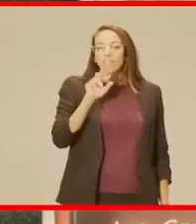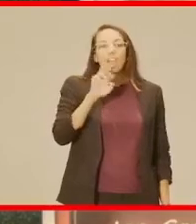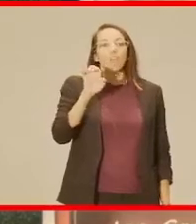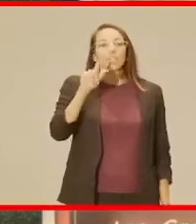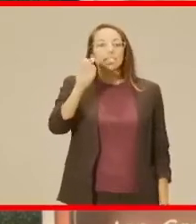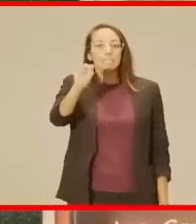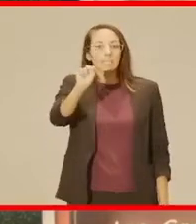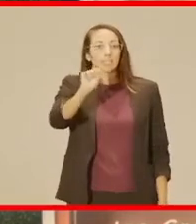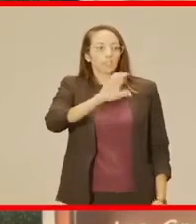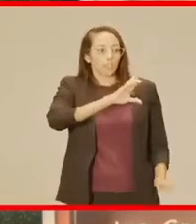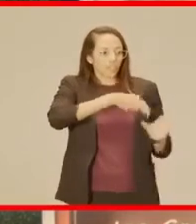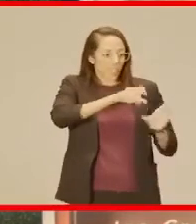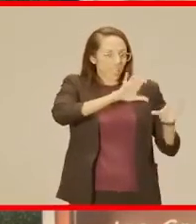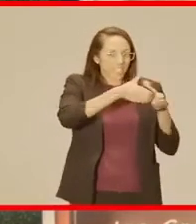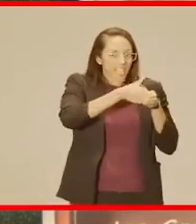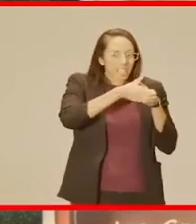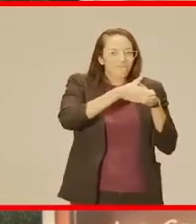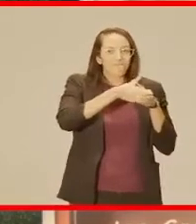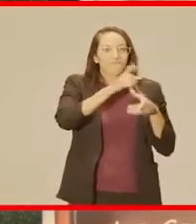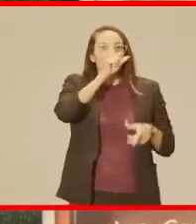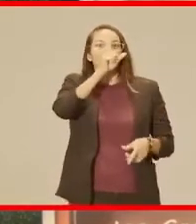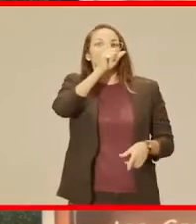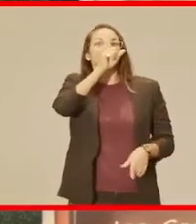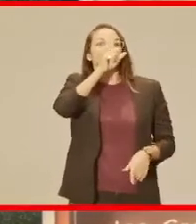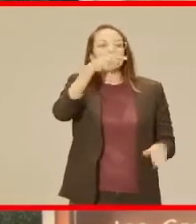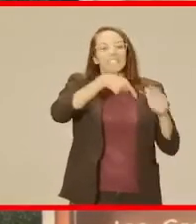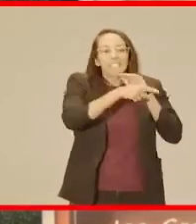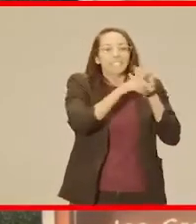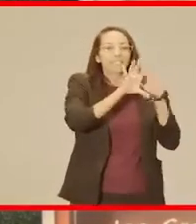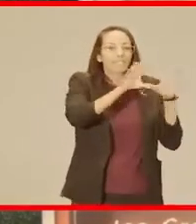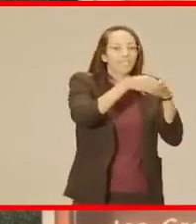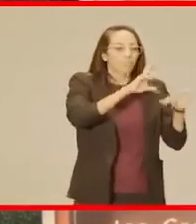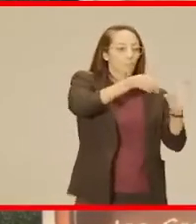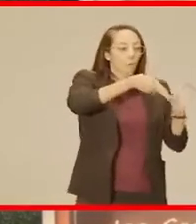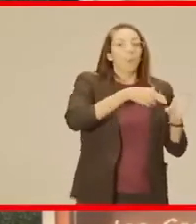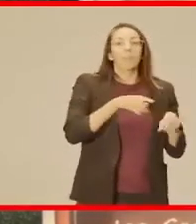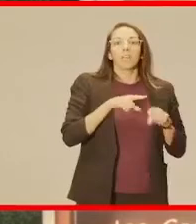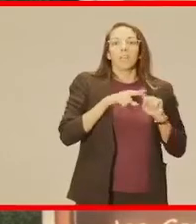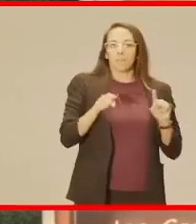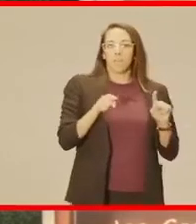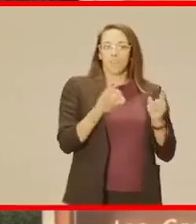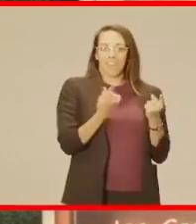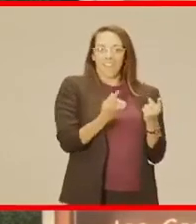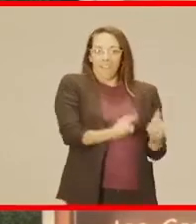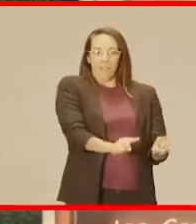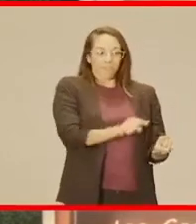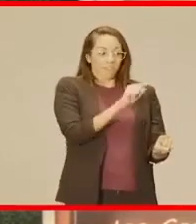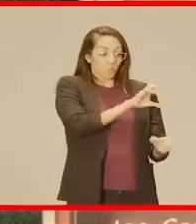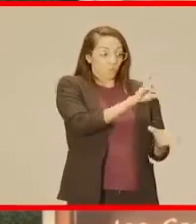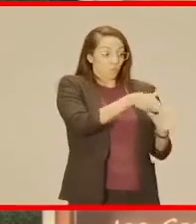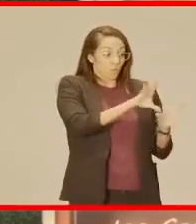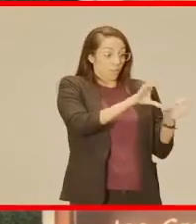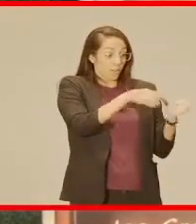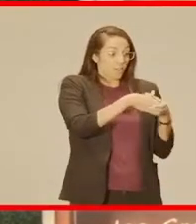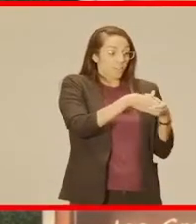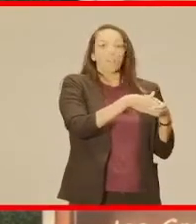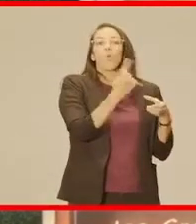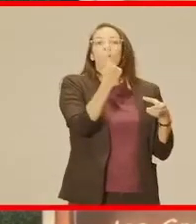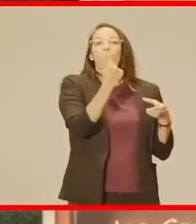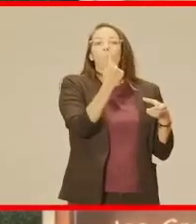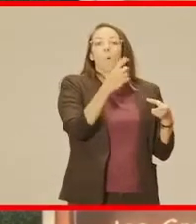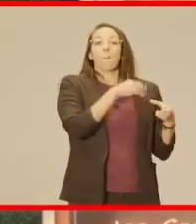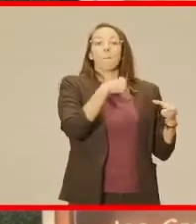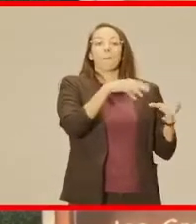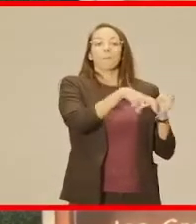And by this case, she took the place of one of the fire ferrets that dropped out.